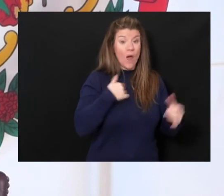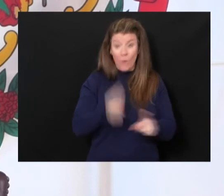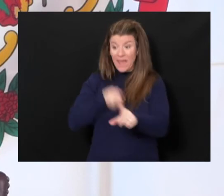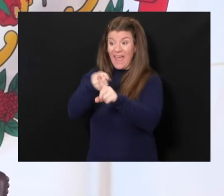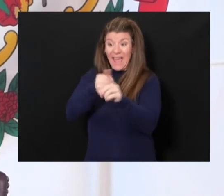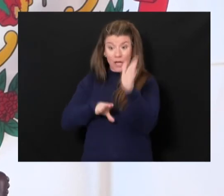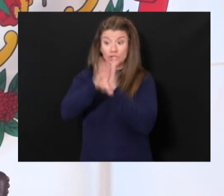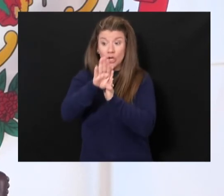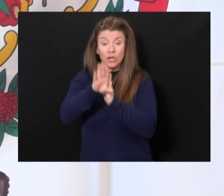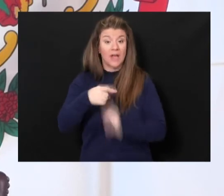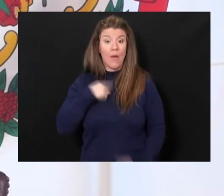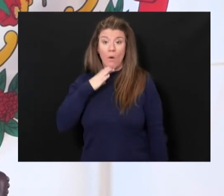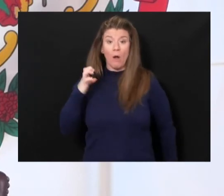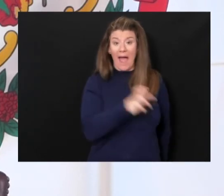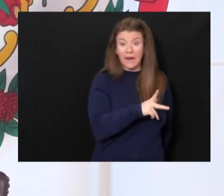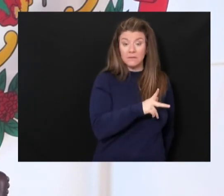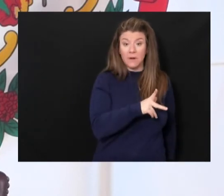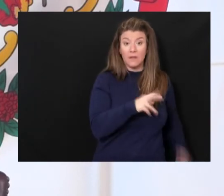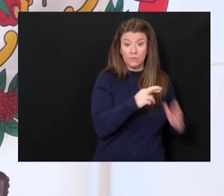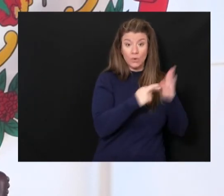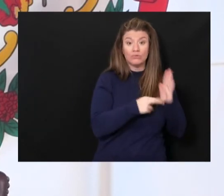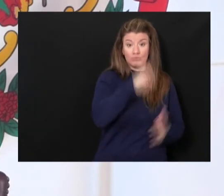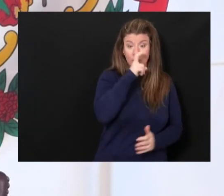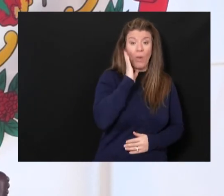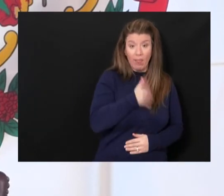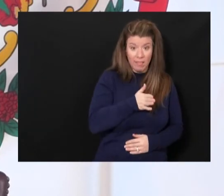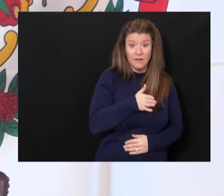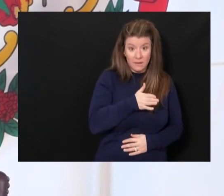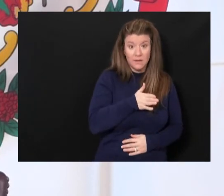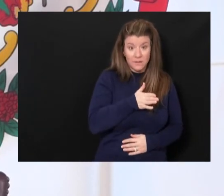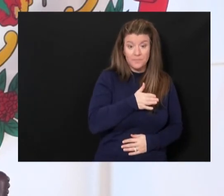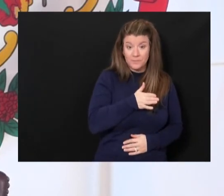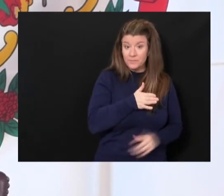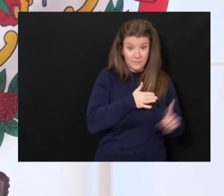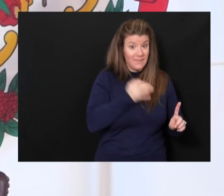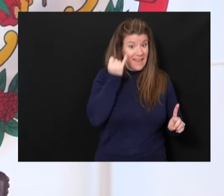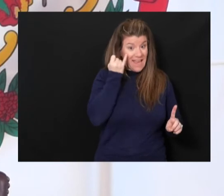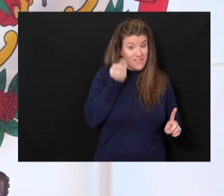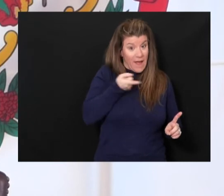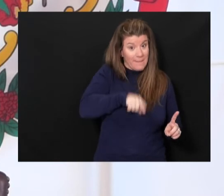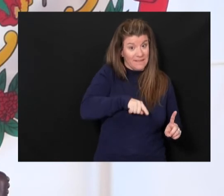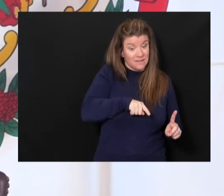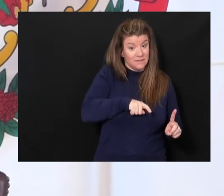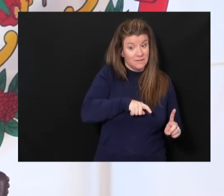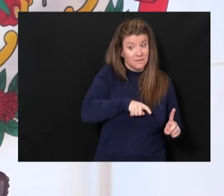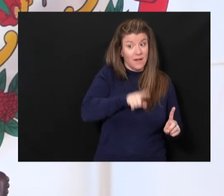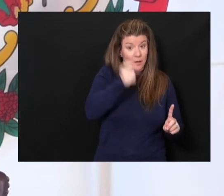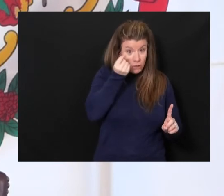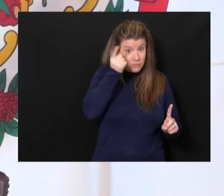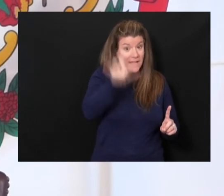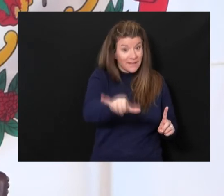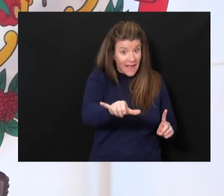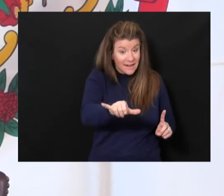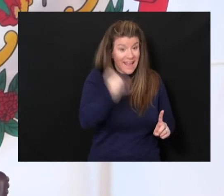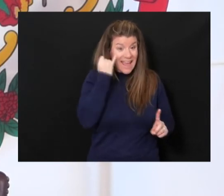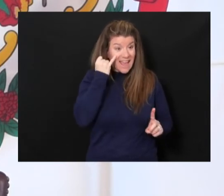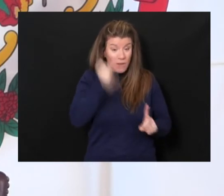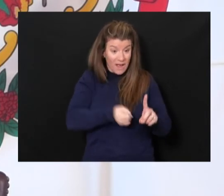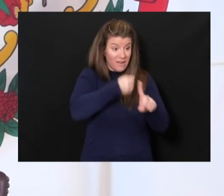we will reinstate additional restrictions back if, in fact, we get in a situation where we have another surge.